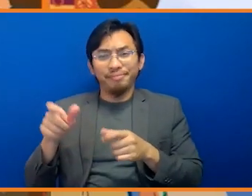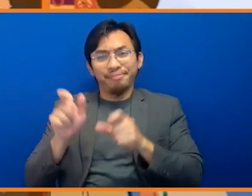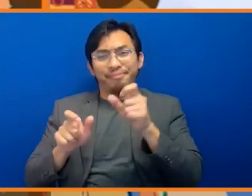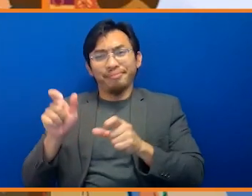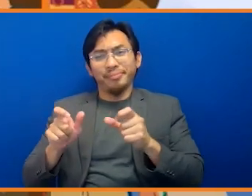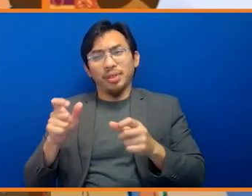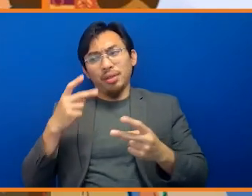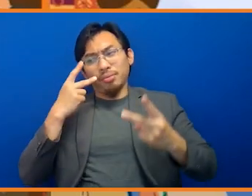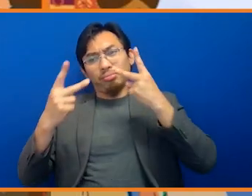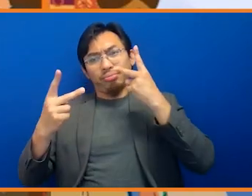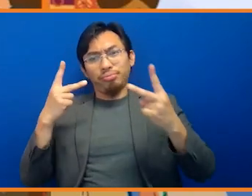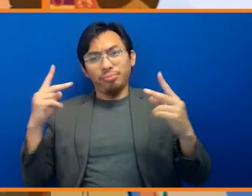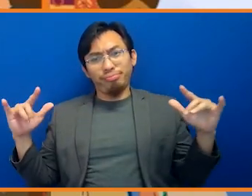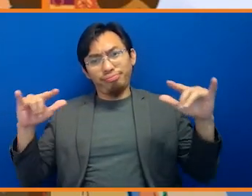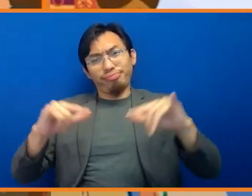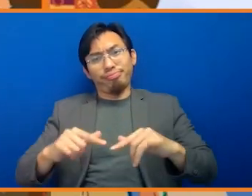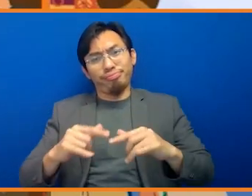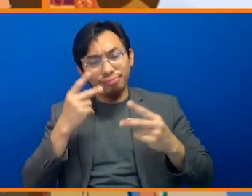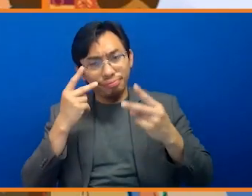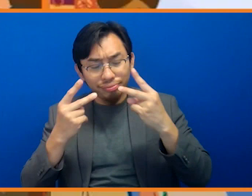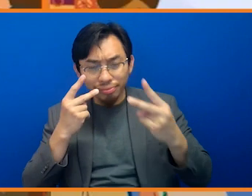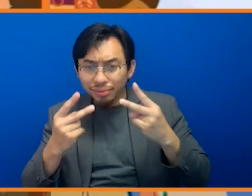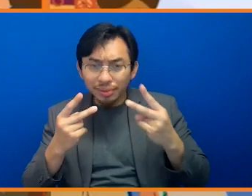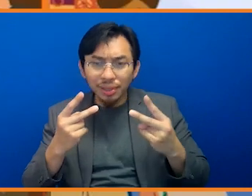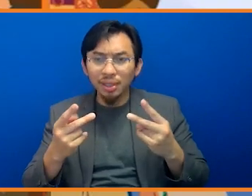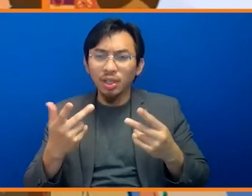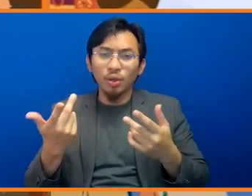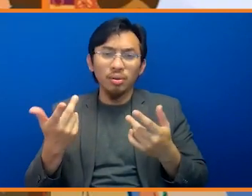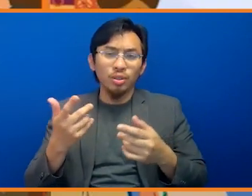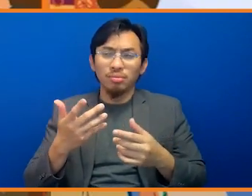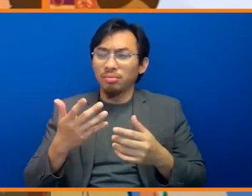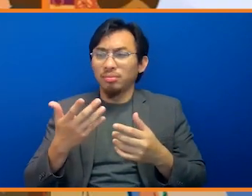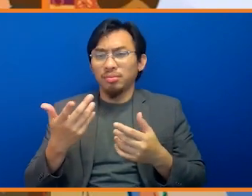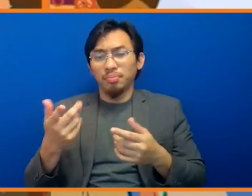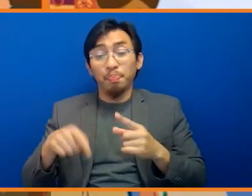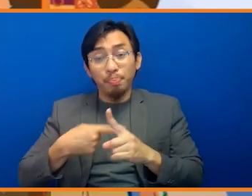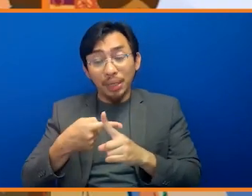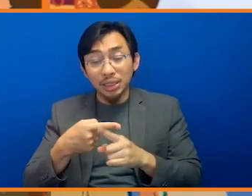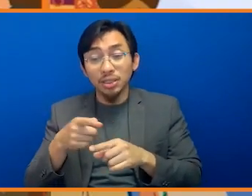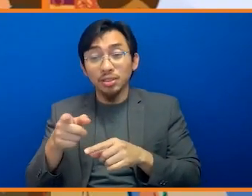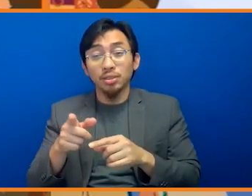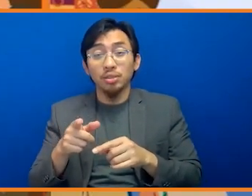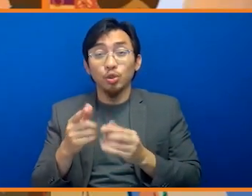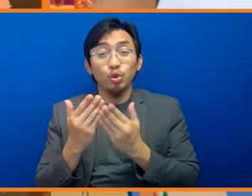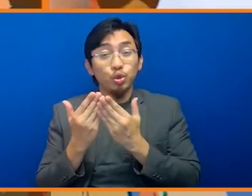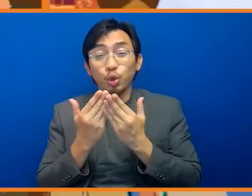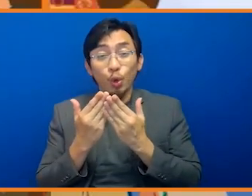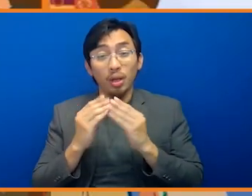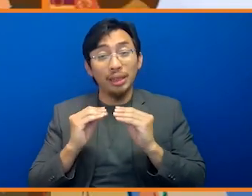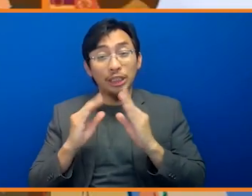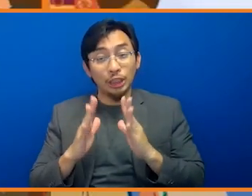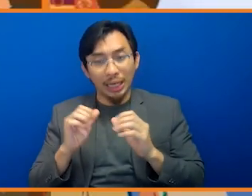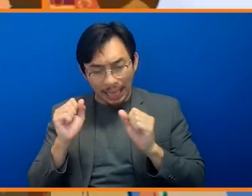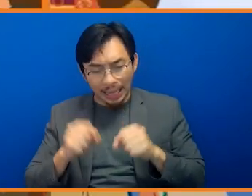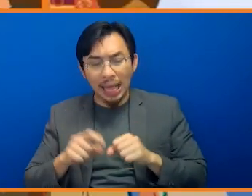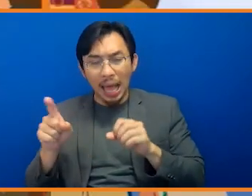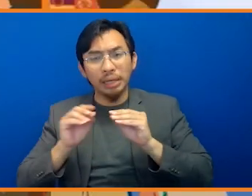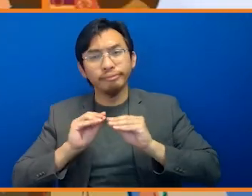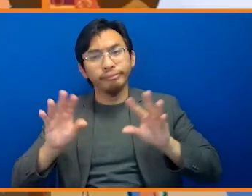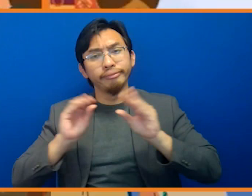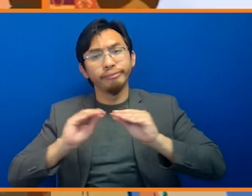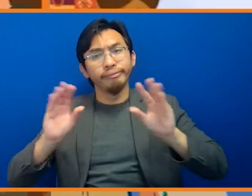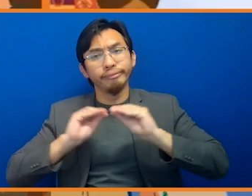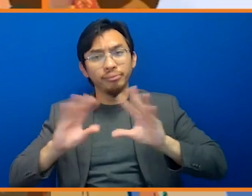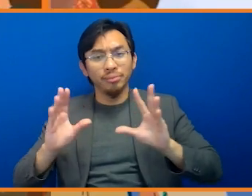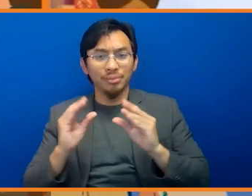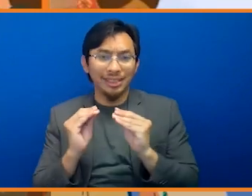foreign tourists also, and also the school teacher. We can promote to school teacher to